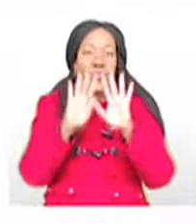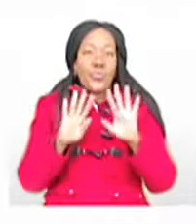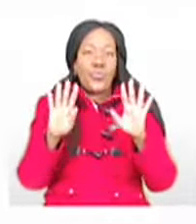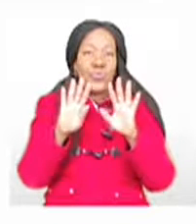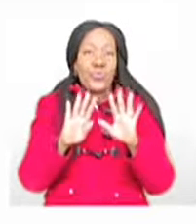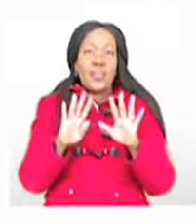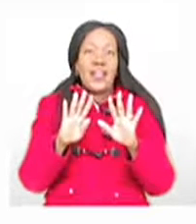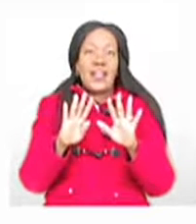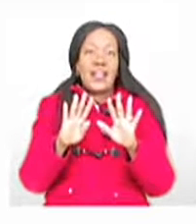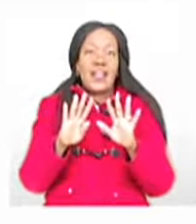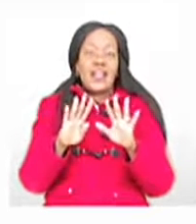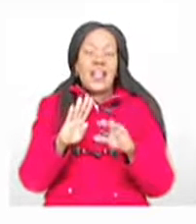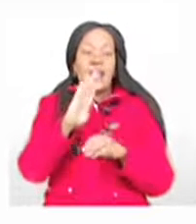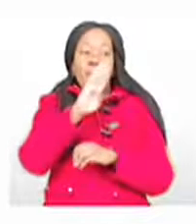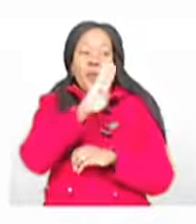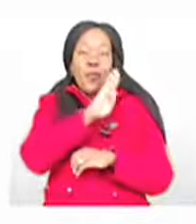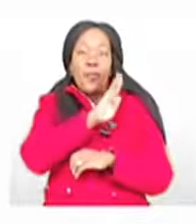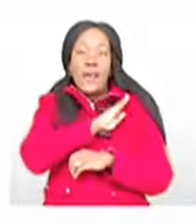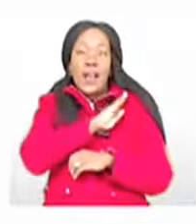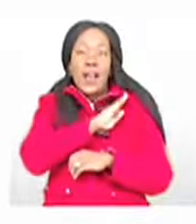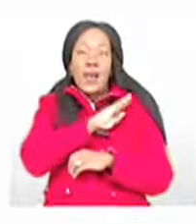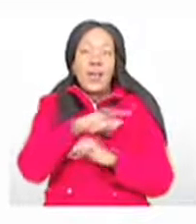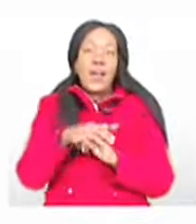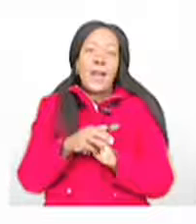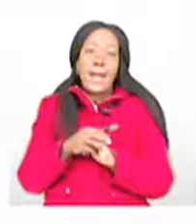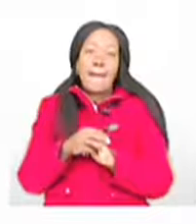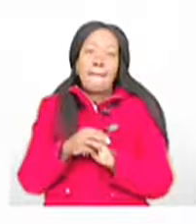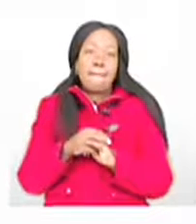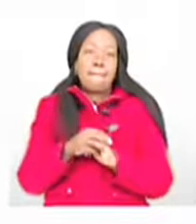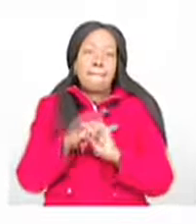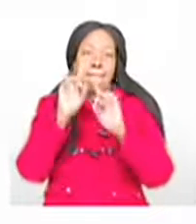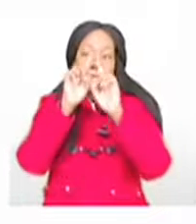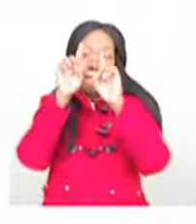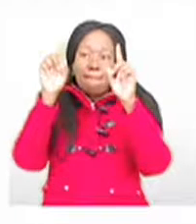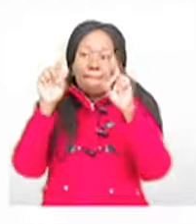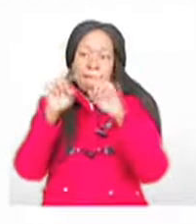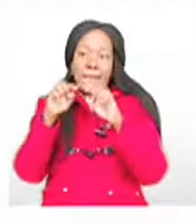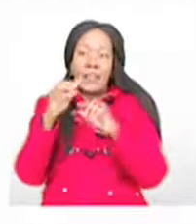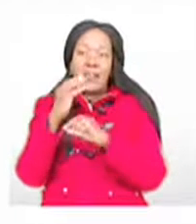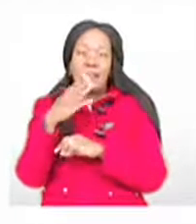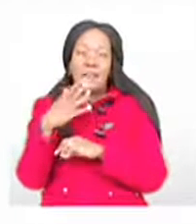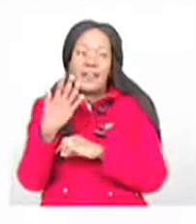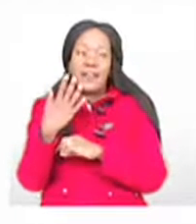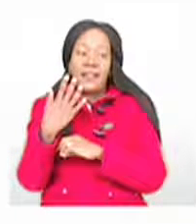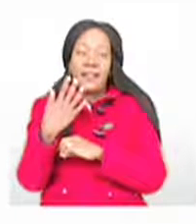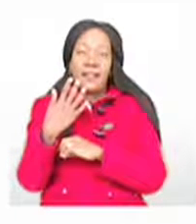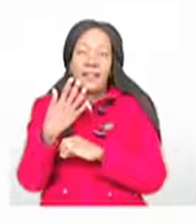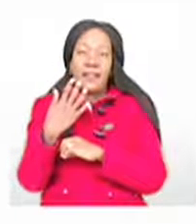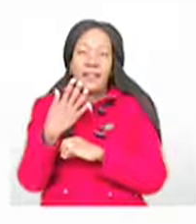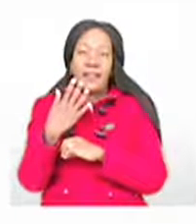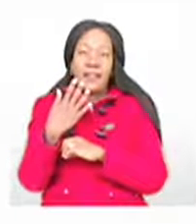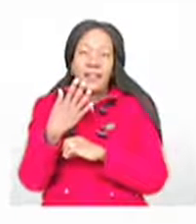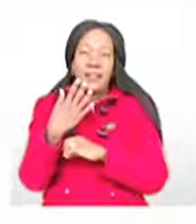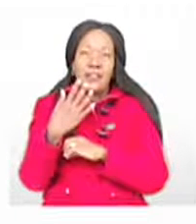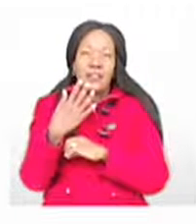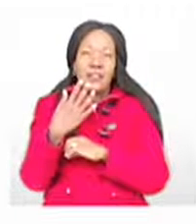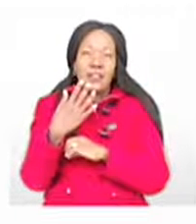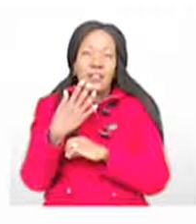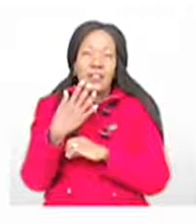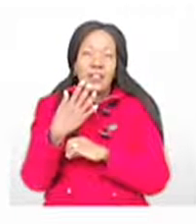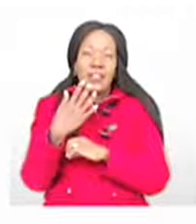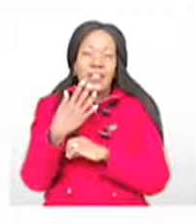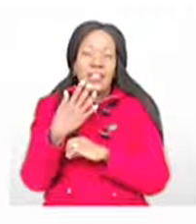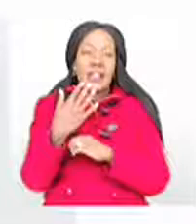it brown. In block number 5, we are expected to color